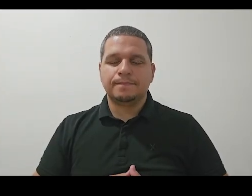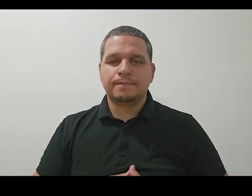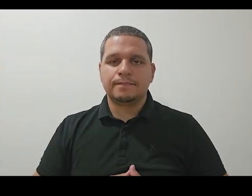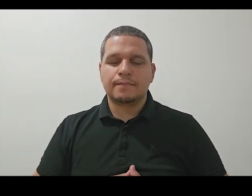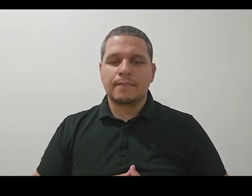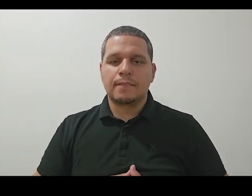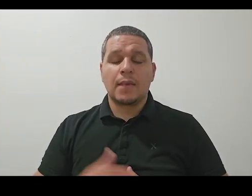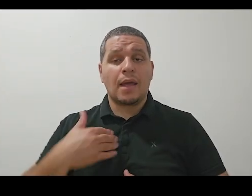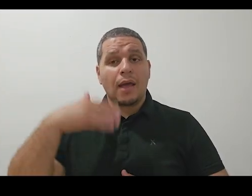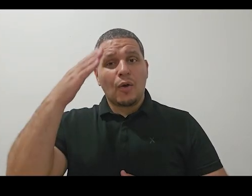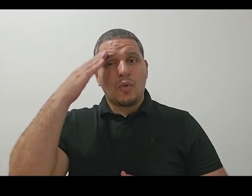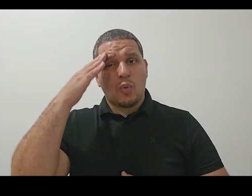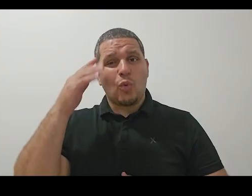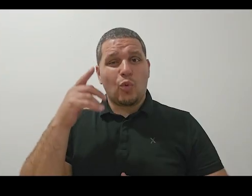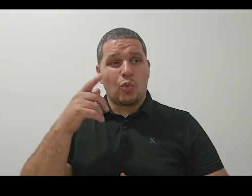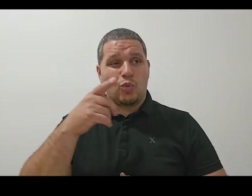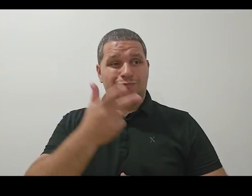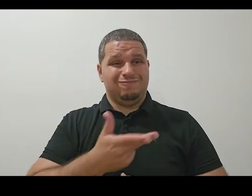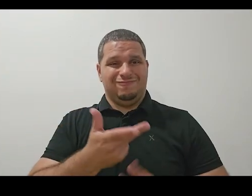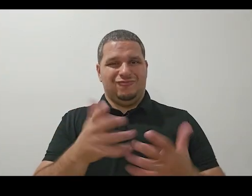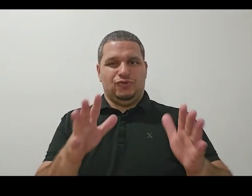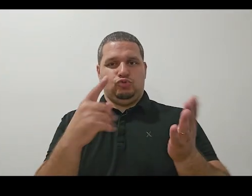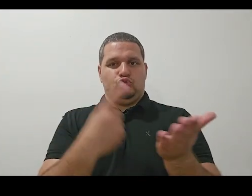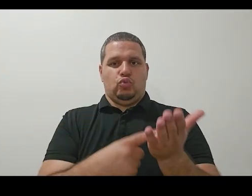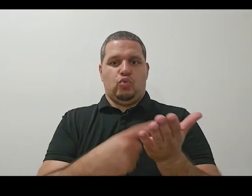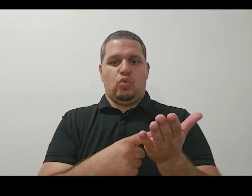I know that it was spoken about how